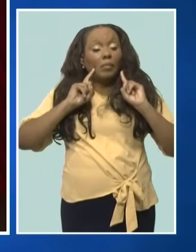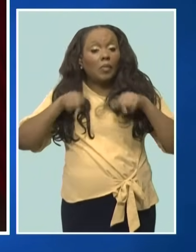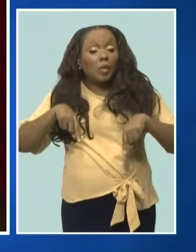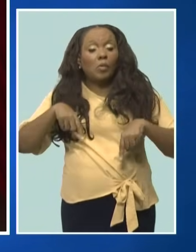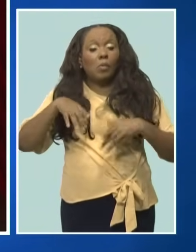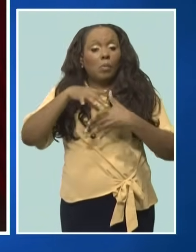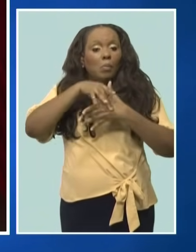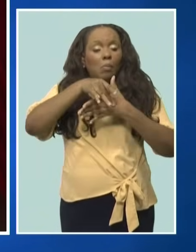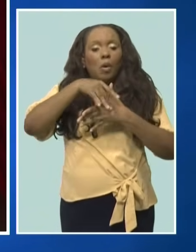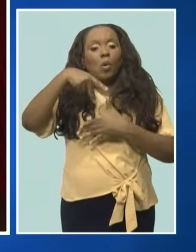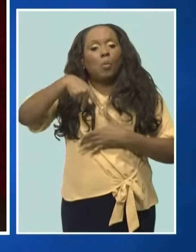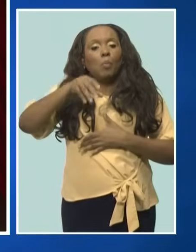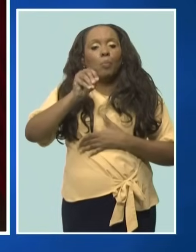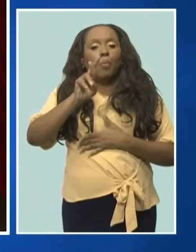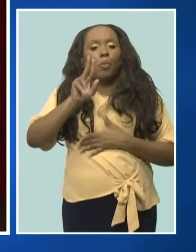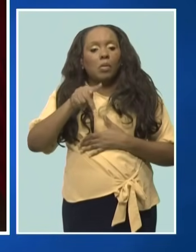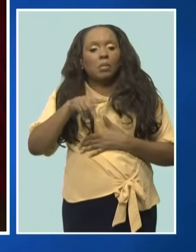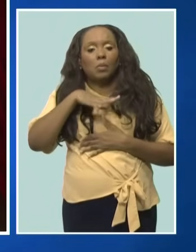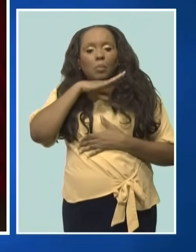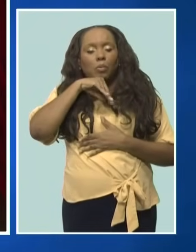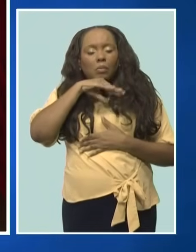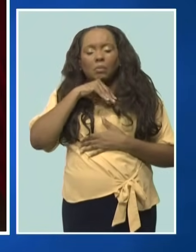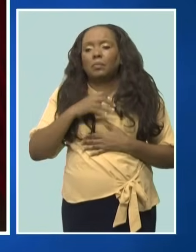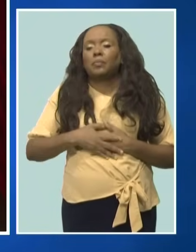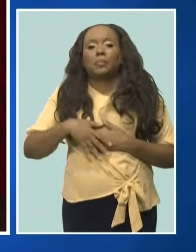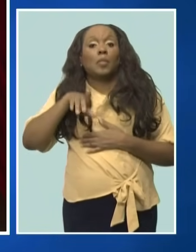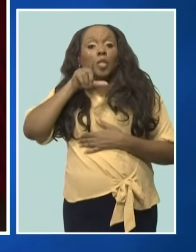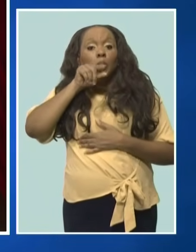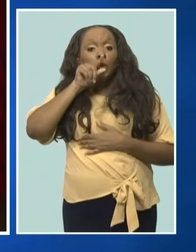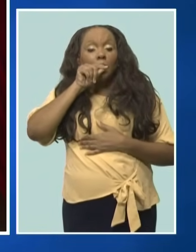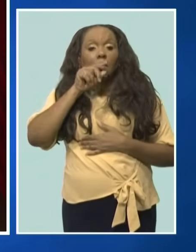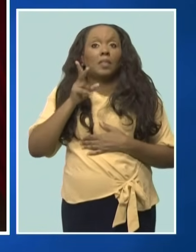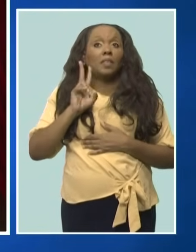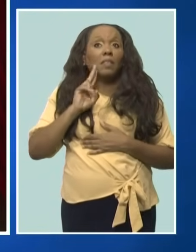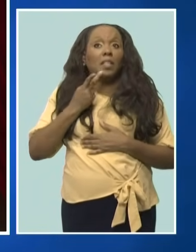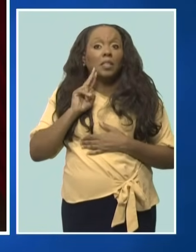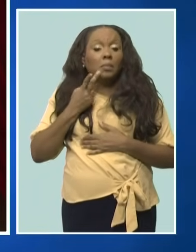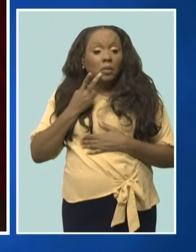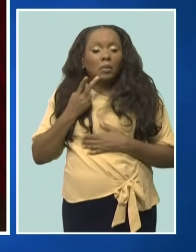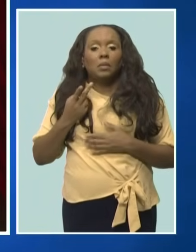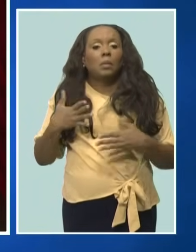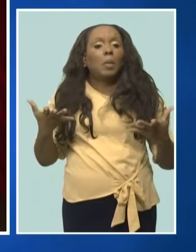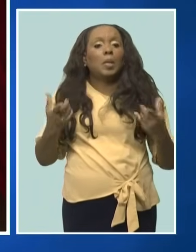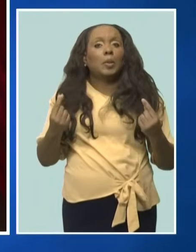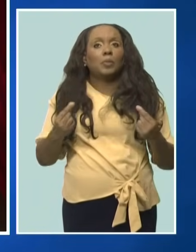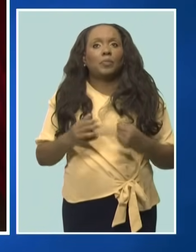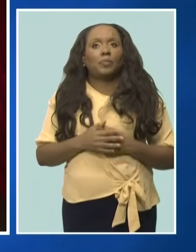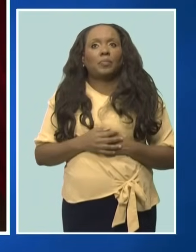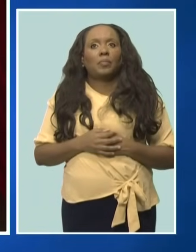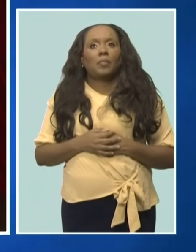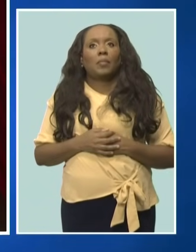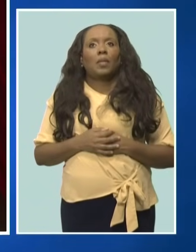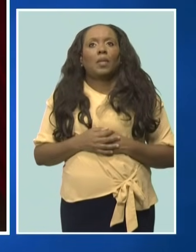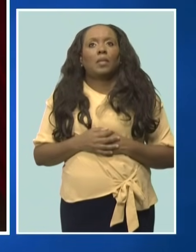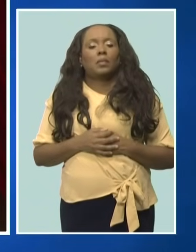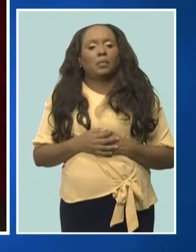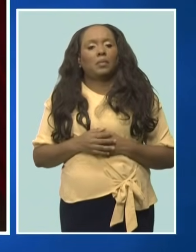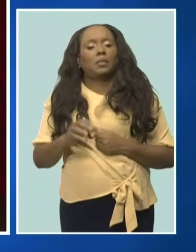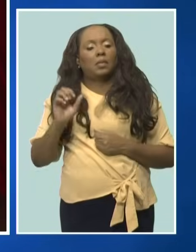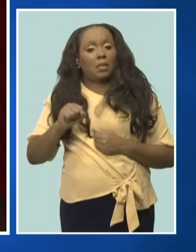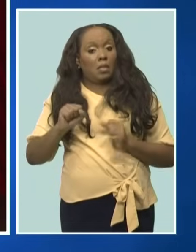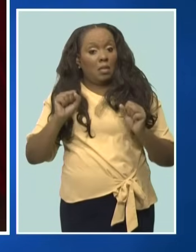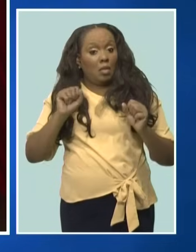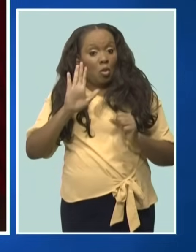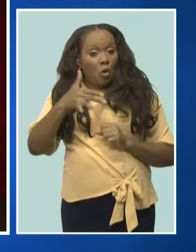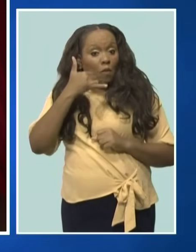or some chicken or some vegetables, to be able to go on your phone and to see what is on offer from the